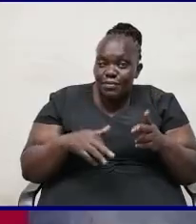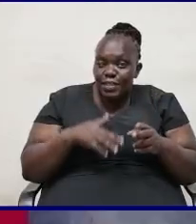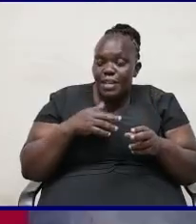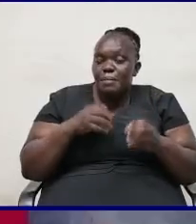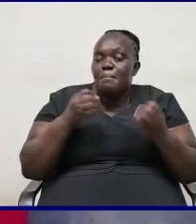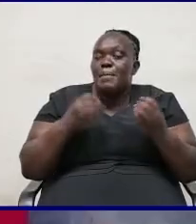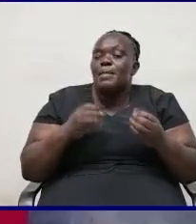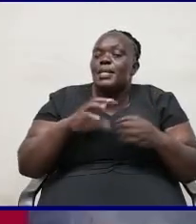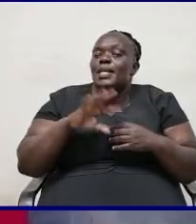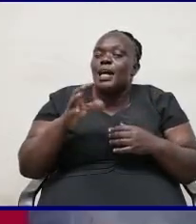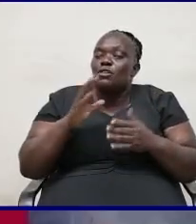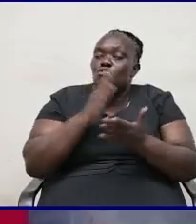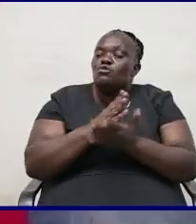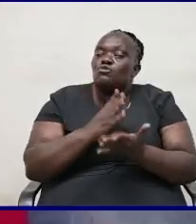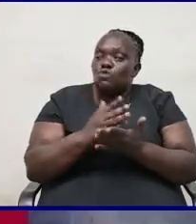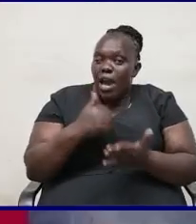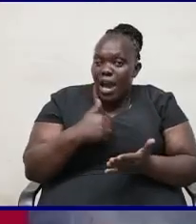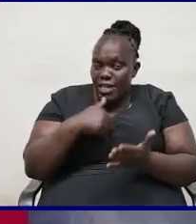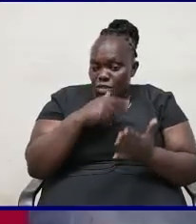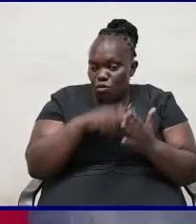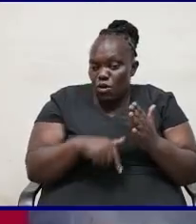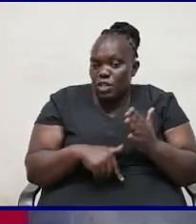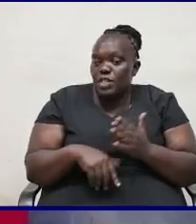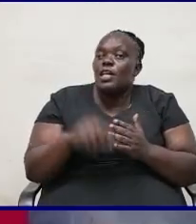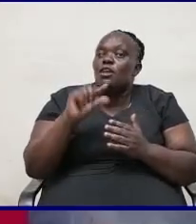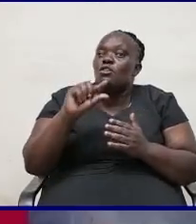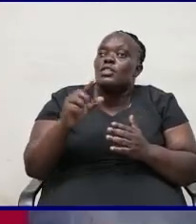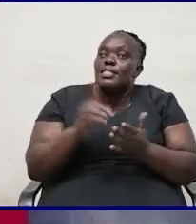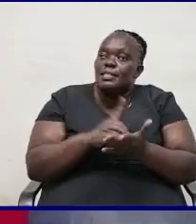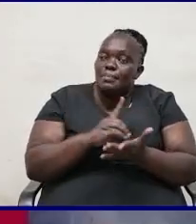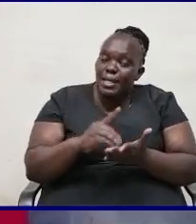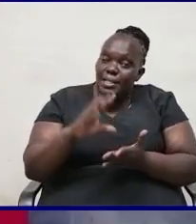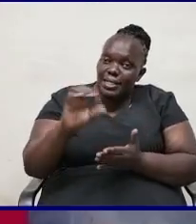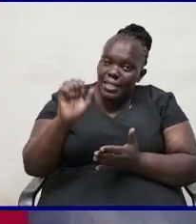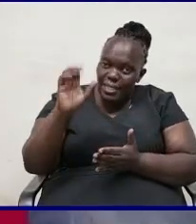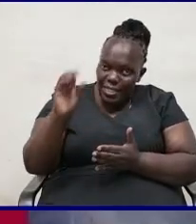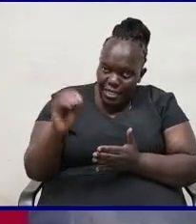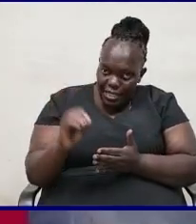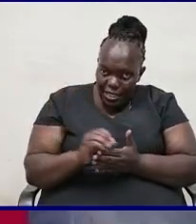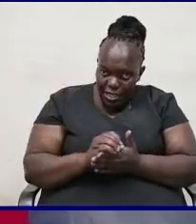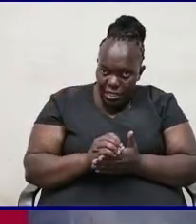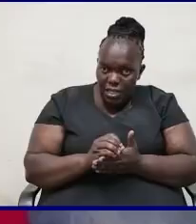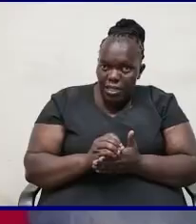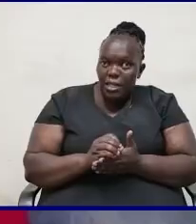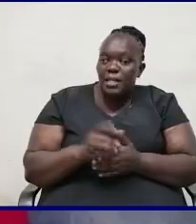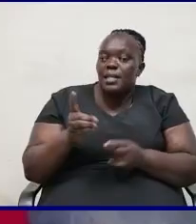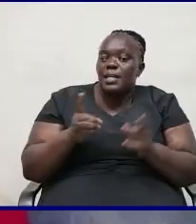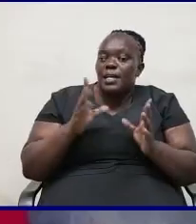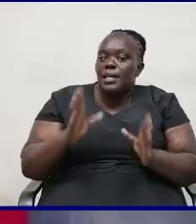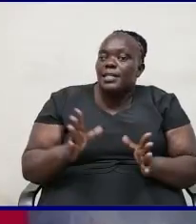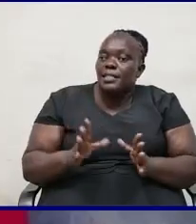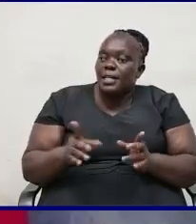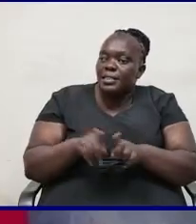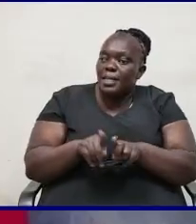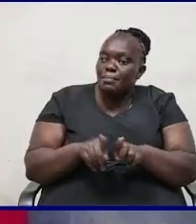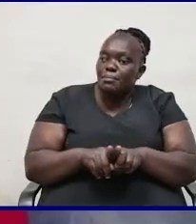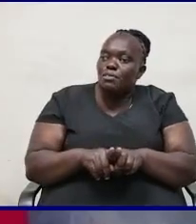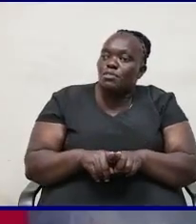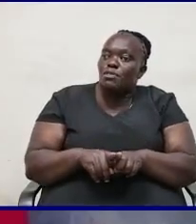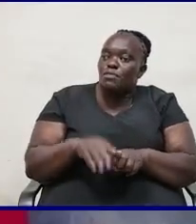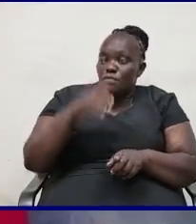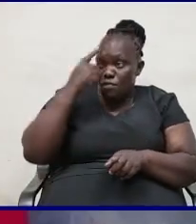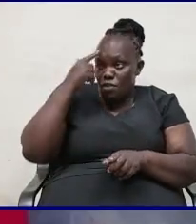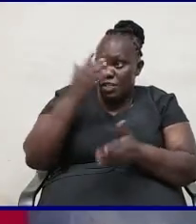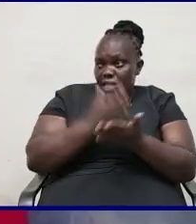Most of the counties, yes, it is true, had those departments. They even have CCs, they have chief officers, they have directors. But for